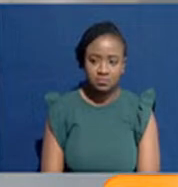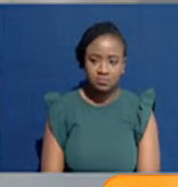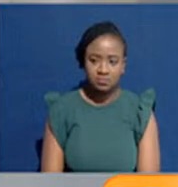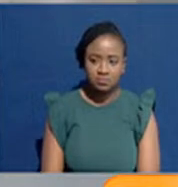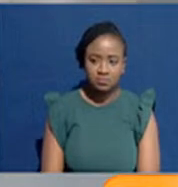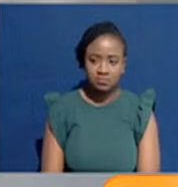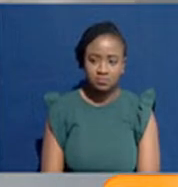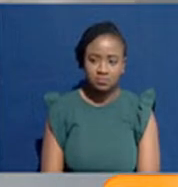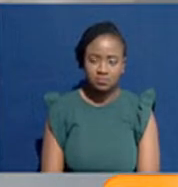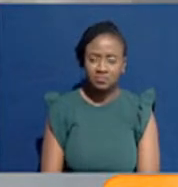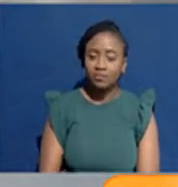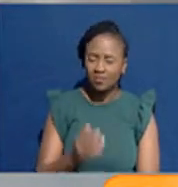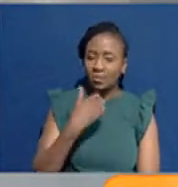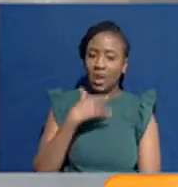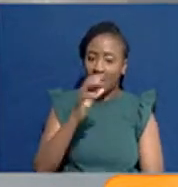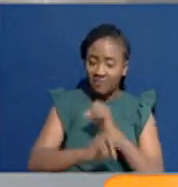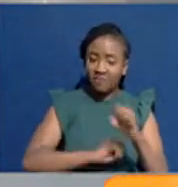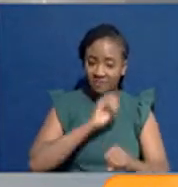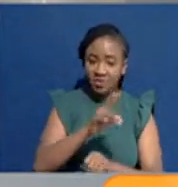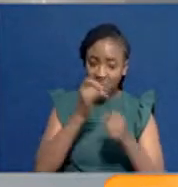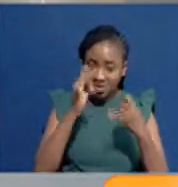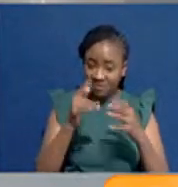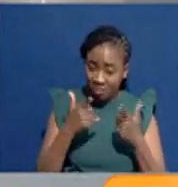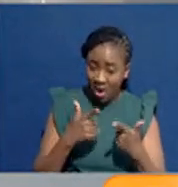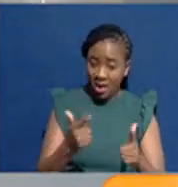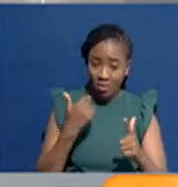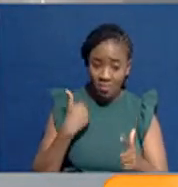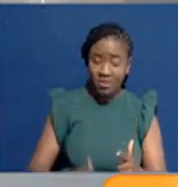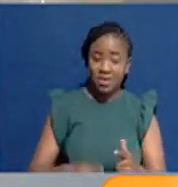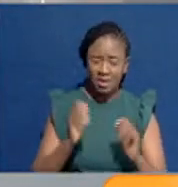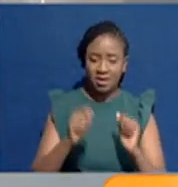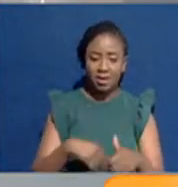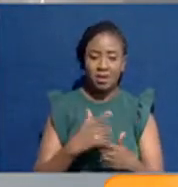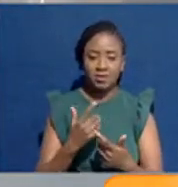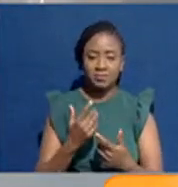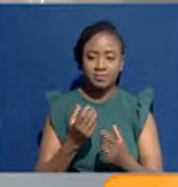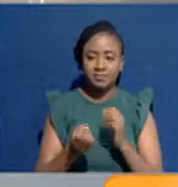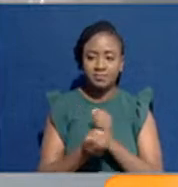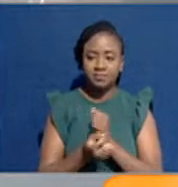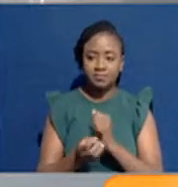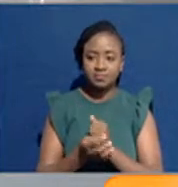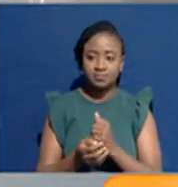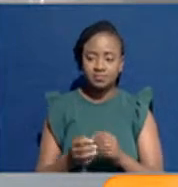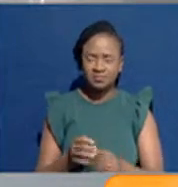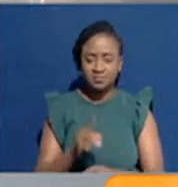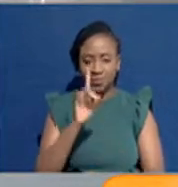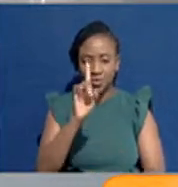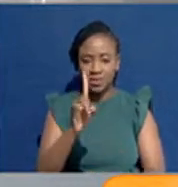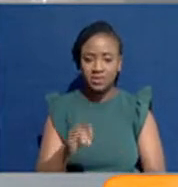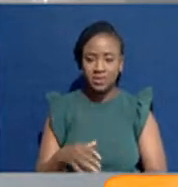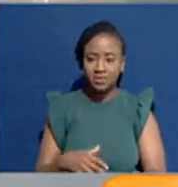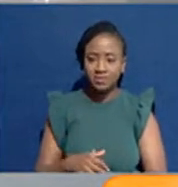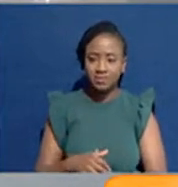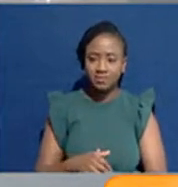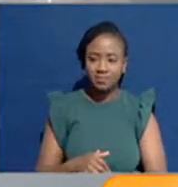clip that if you permit me, we can have it. Just hold on. Let me tell you what I've read. Let me tell you what